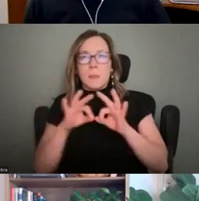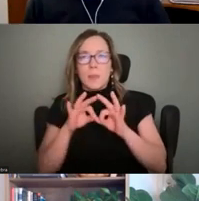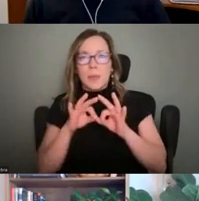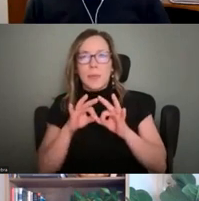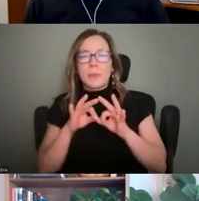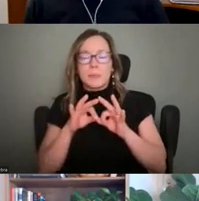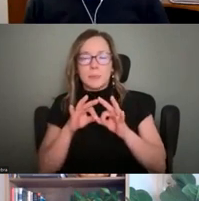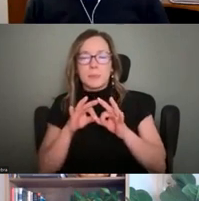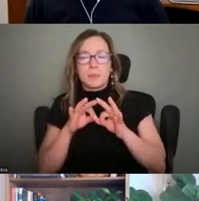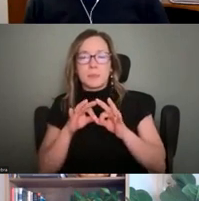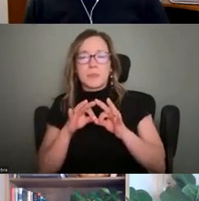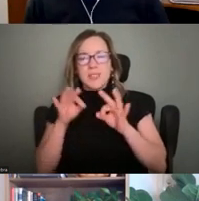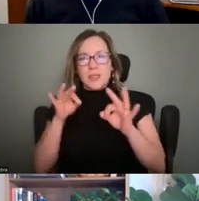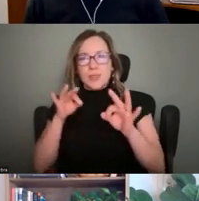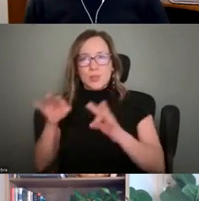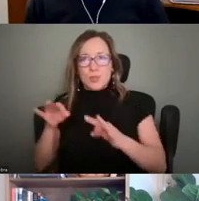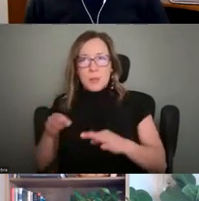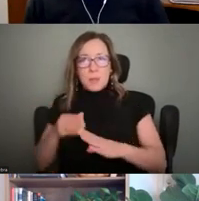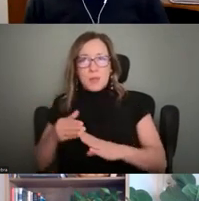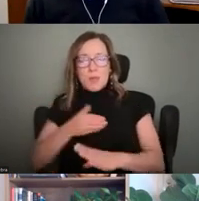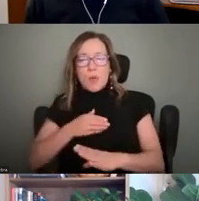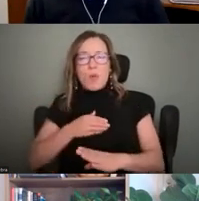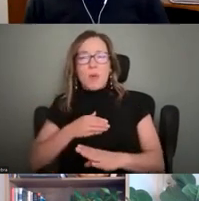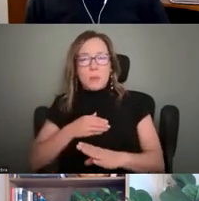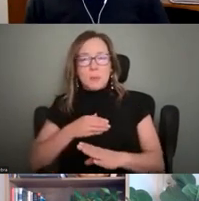described earlier, to focus on